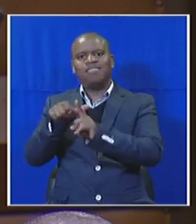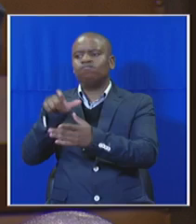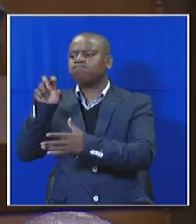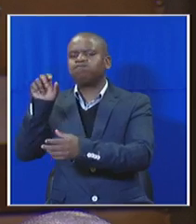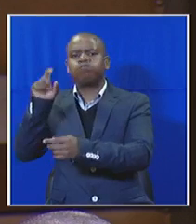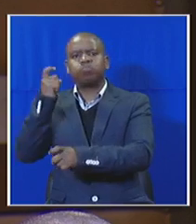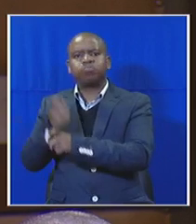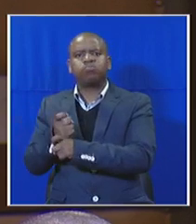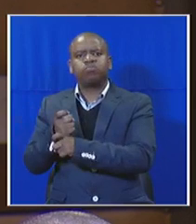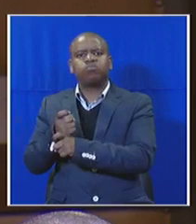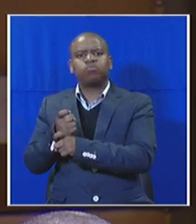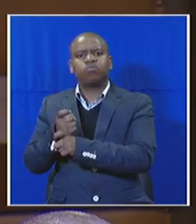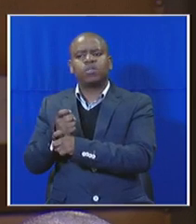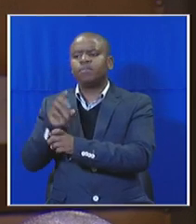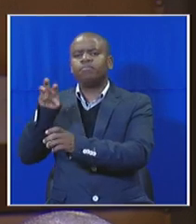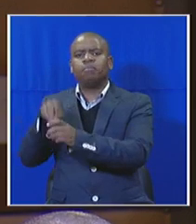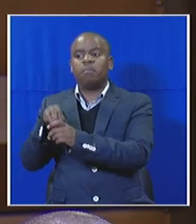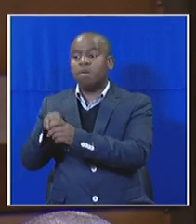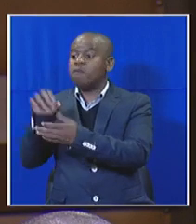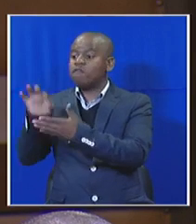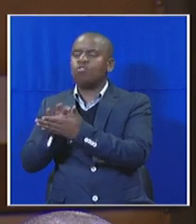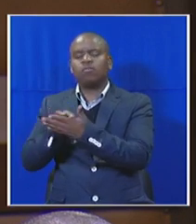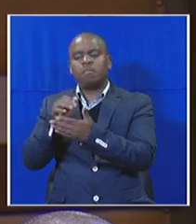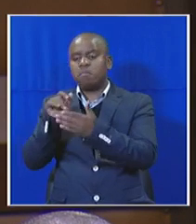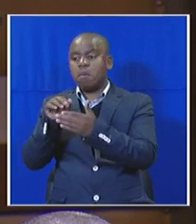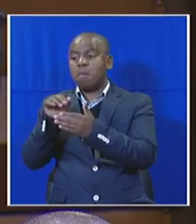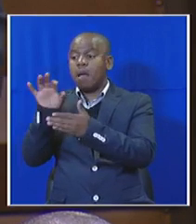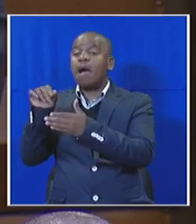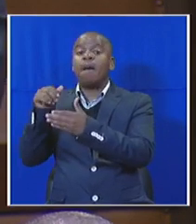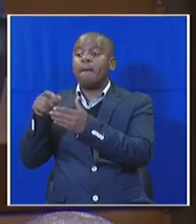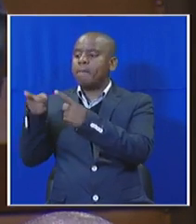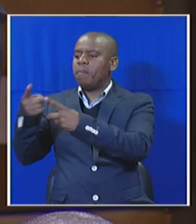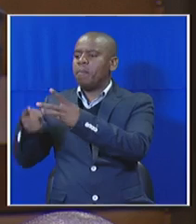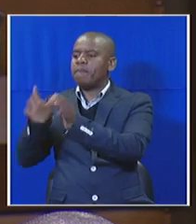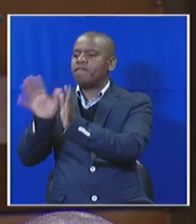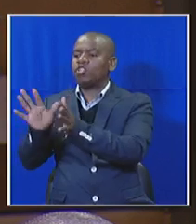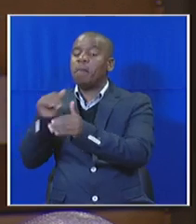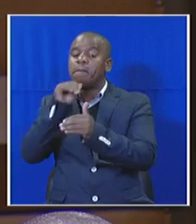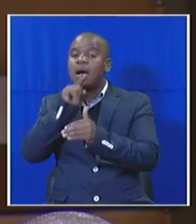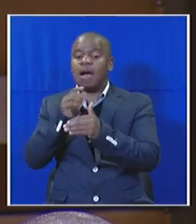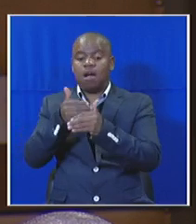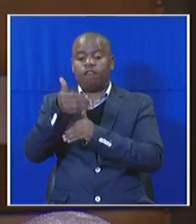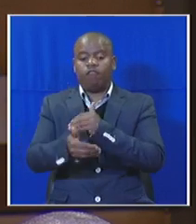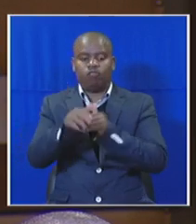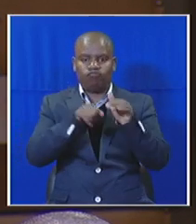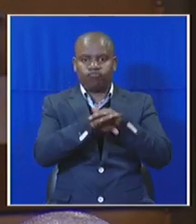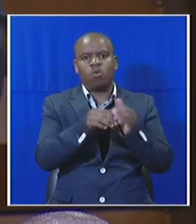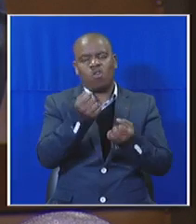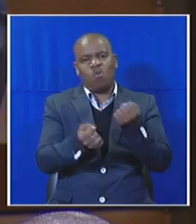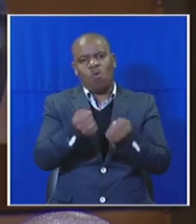taken to court, the votes were then counted, and their inclusion made a material difference to